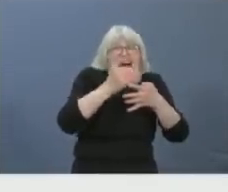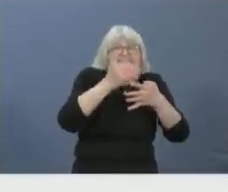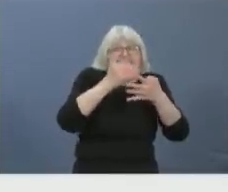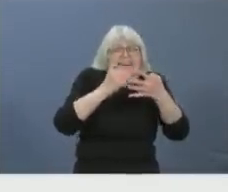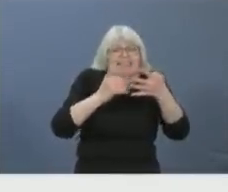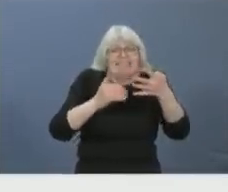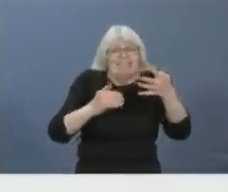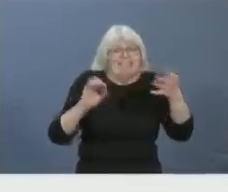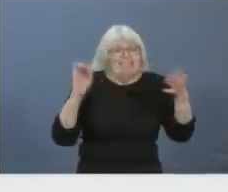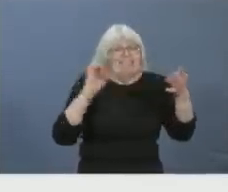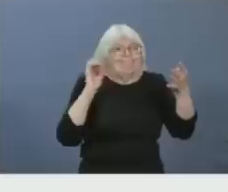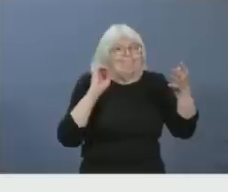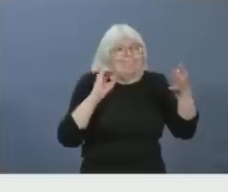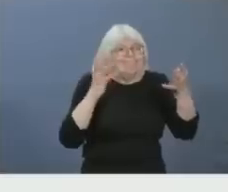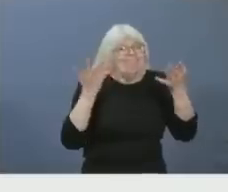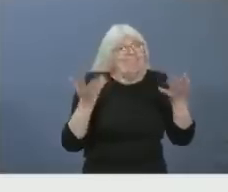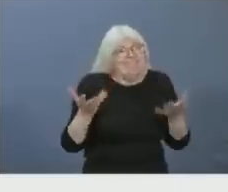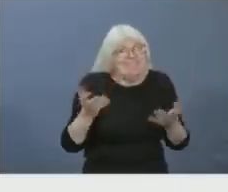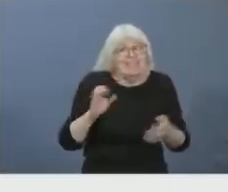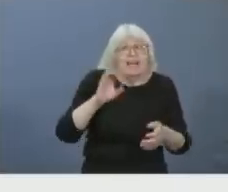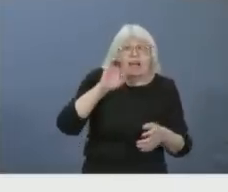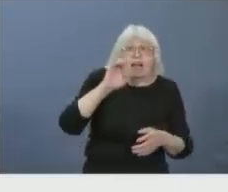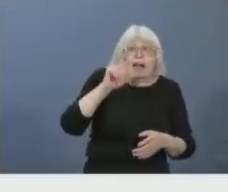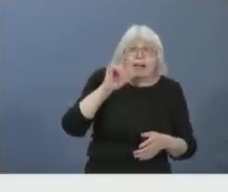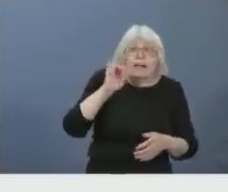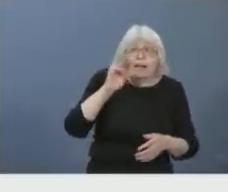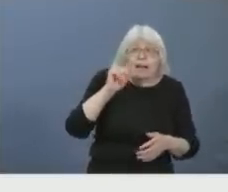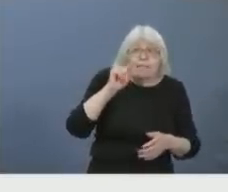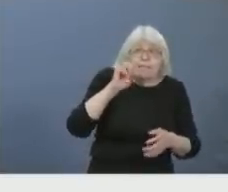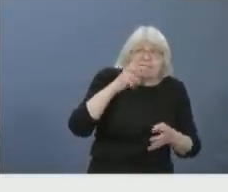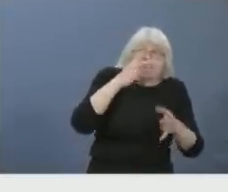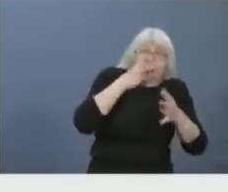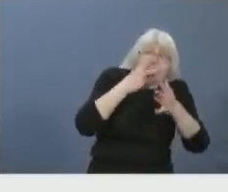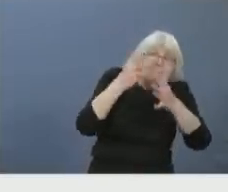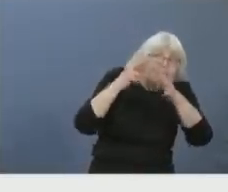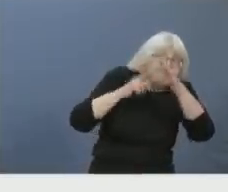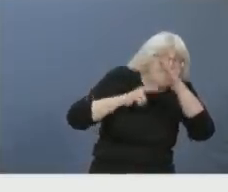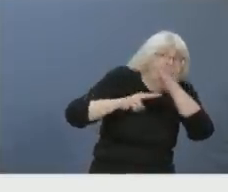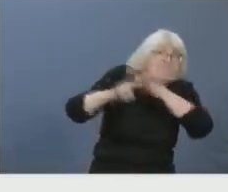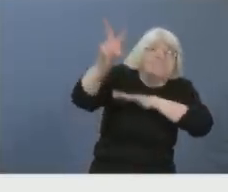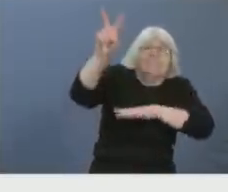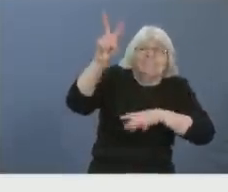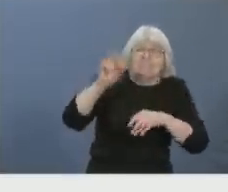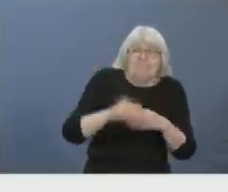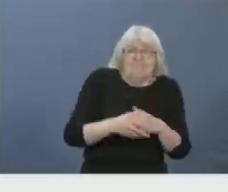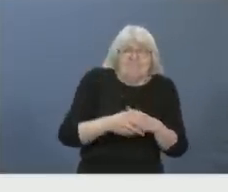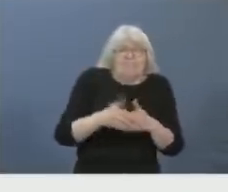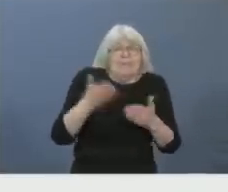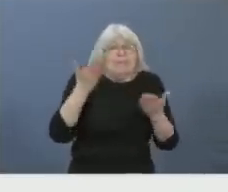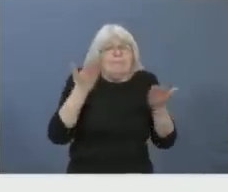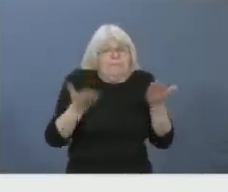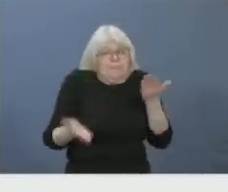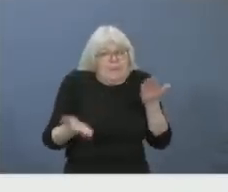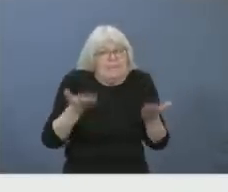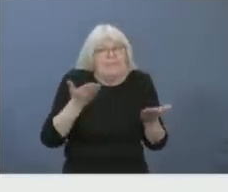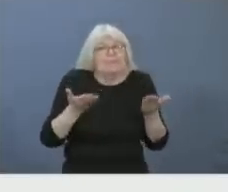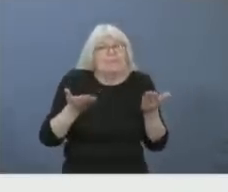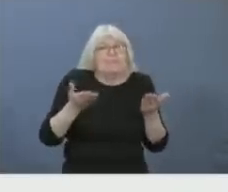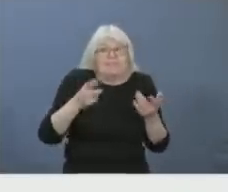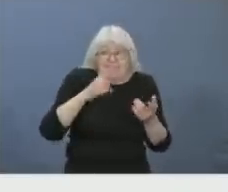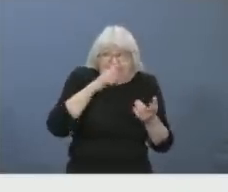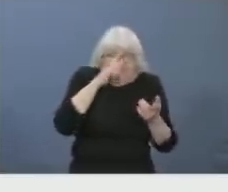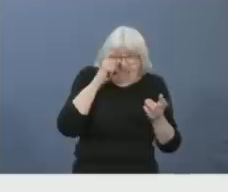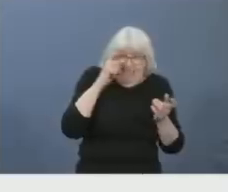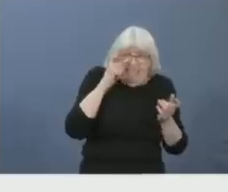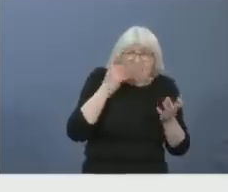And some of the climate projections would point to at least some of the earlier part of the summers to be a bit